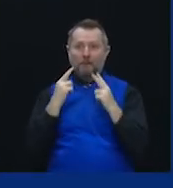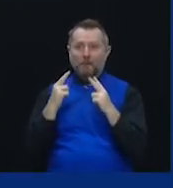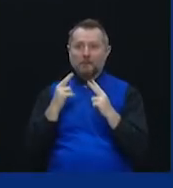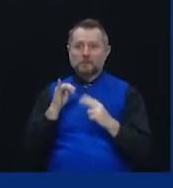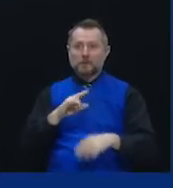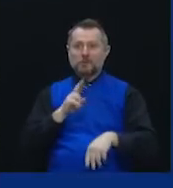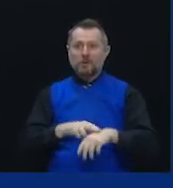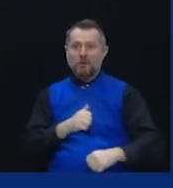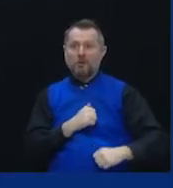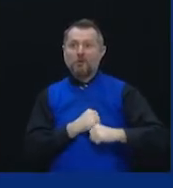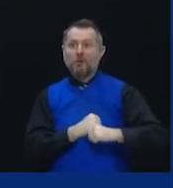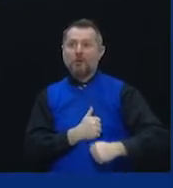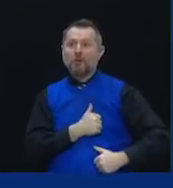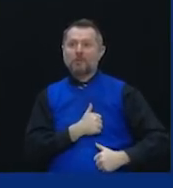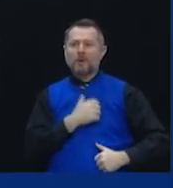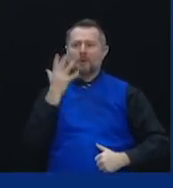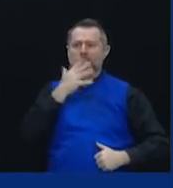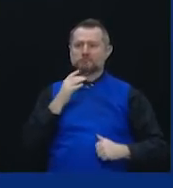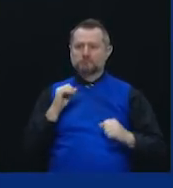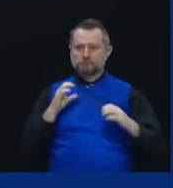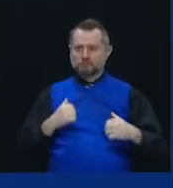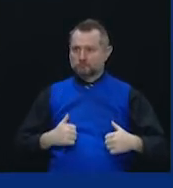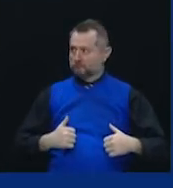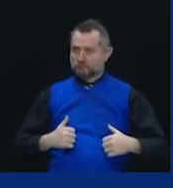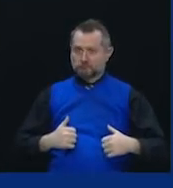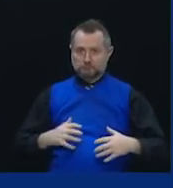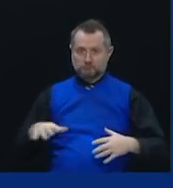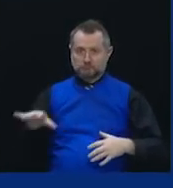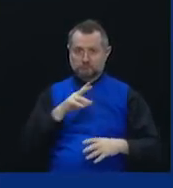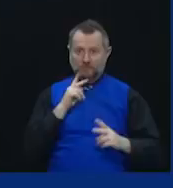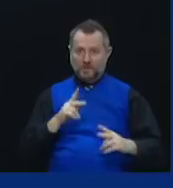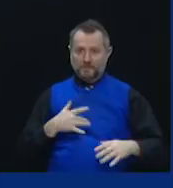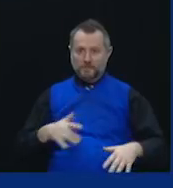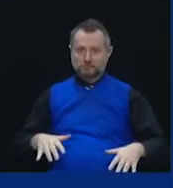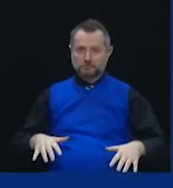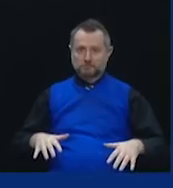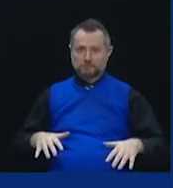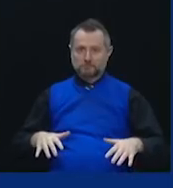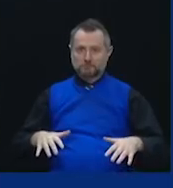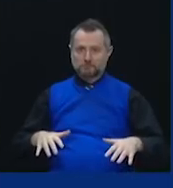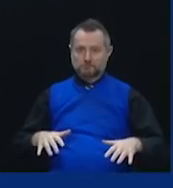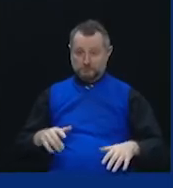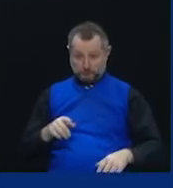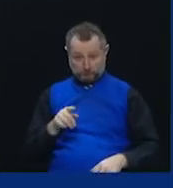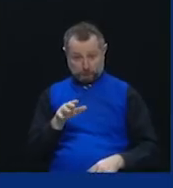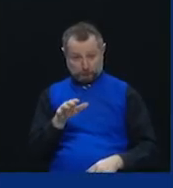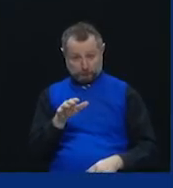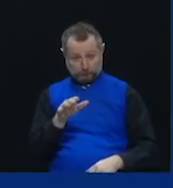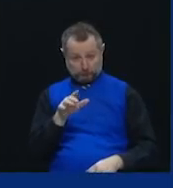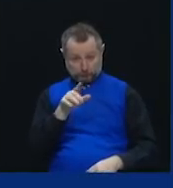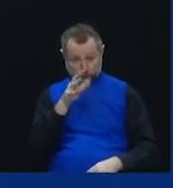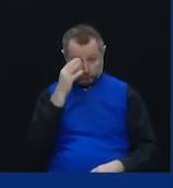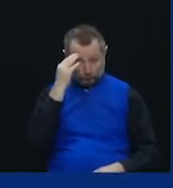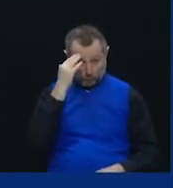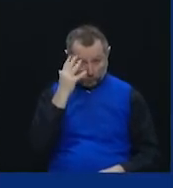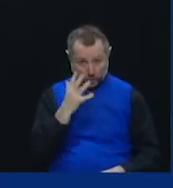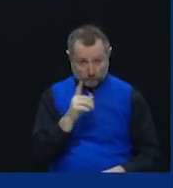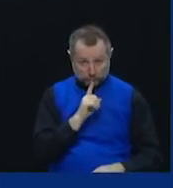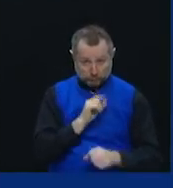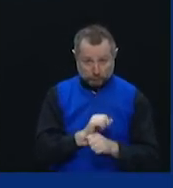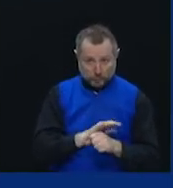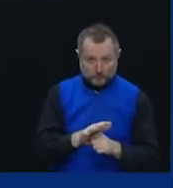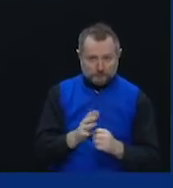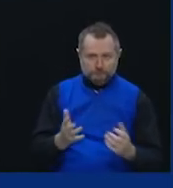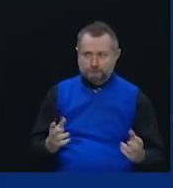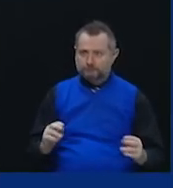this. Everyone was petrified. Nobody knew what COVID was. Nobody knew